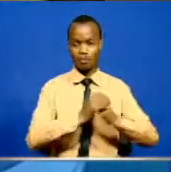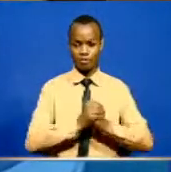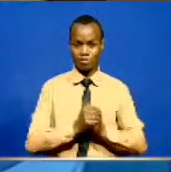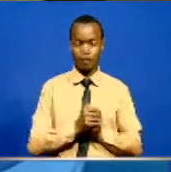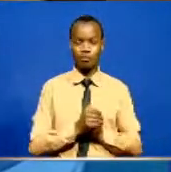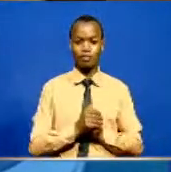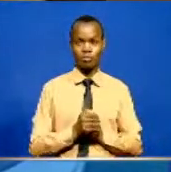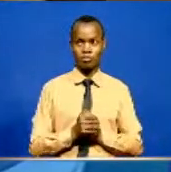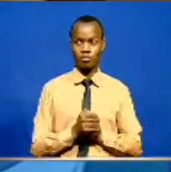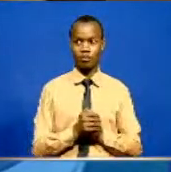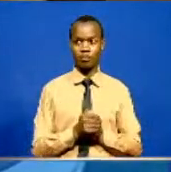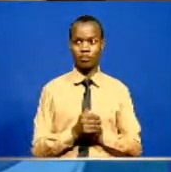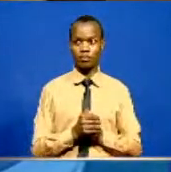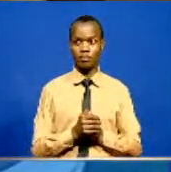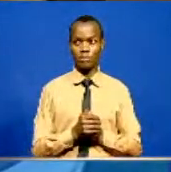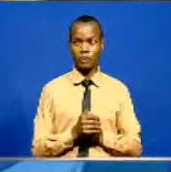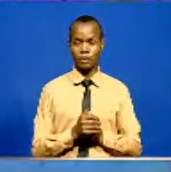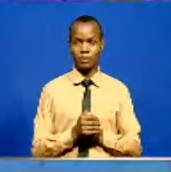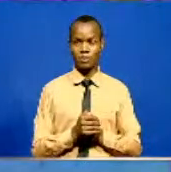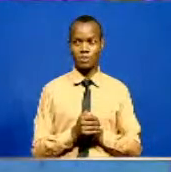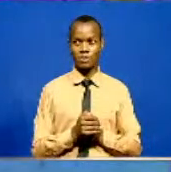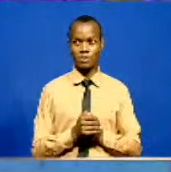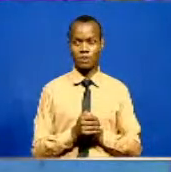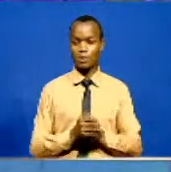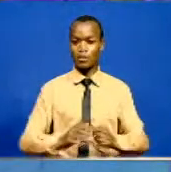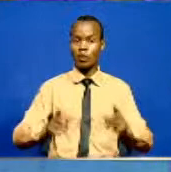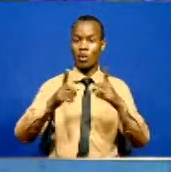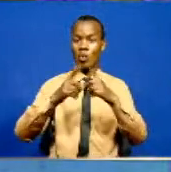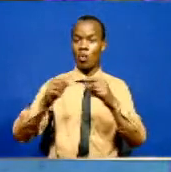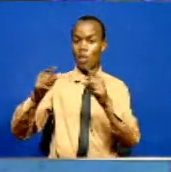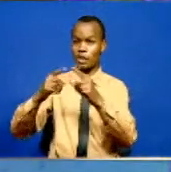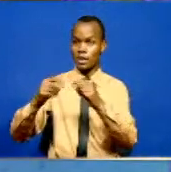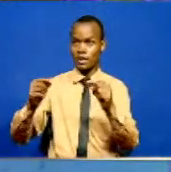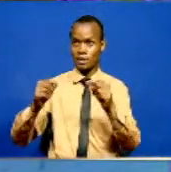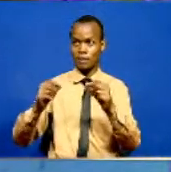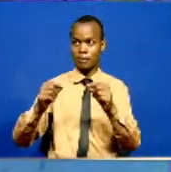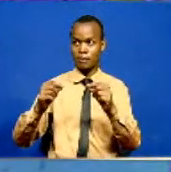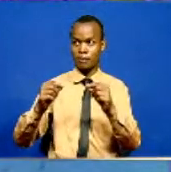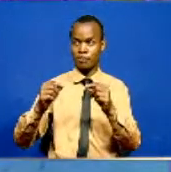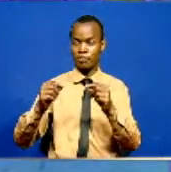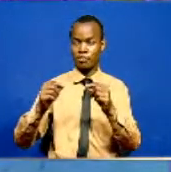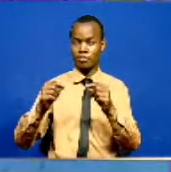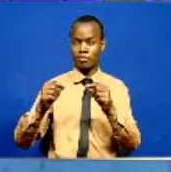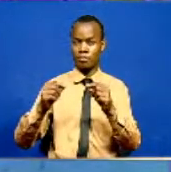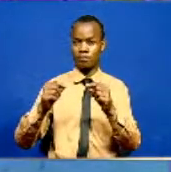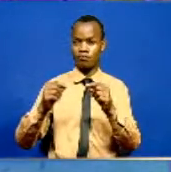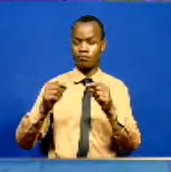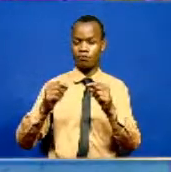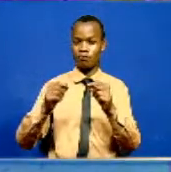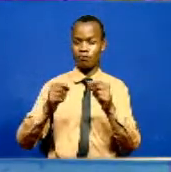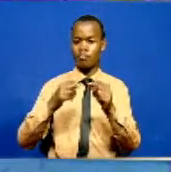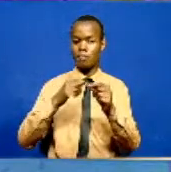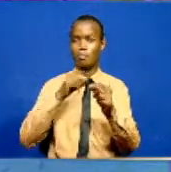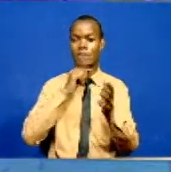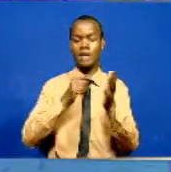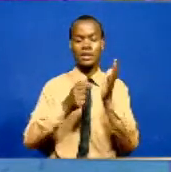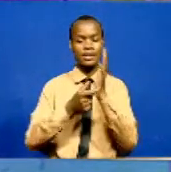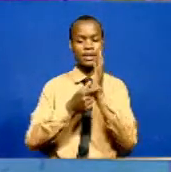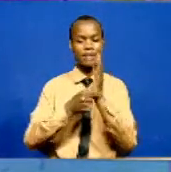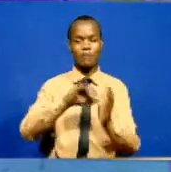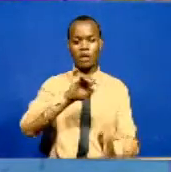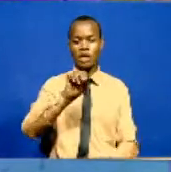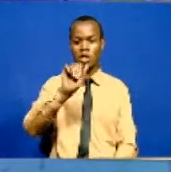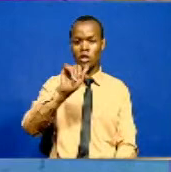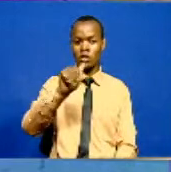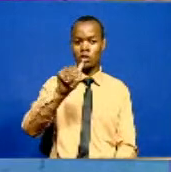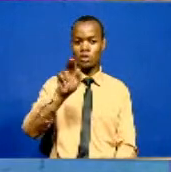man. The words of one by the name Josiah Holland in his prayer can